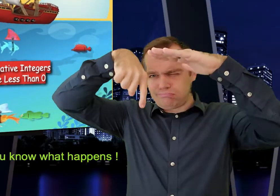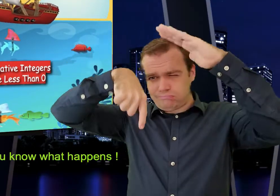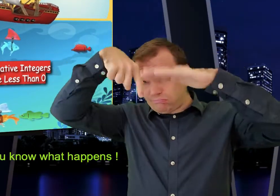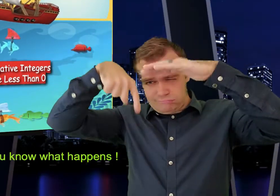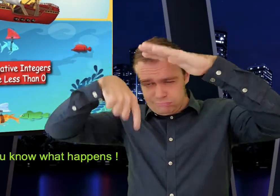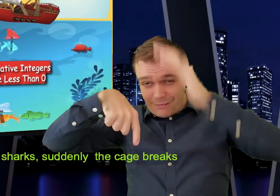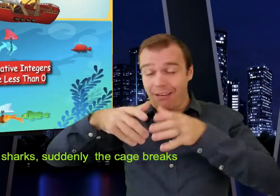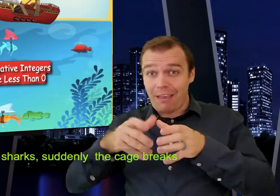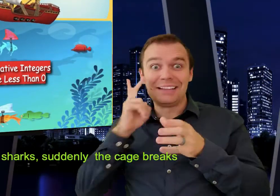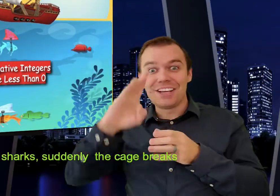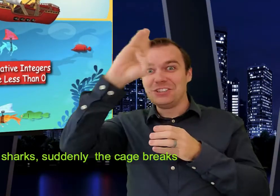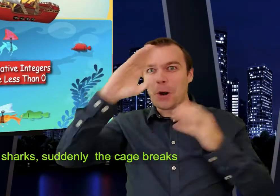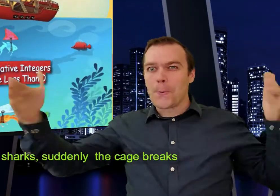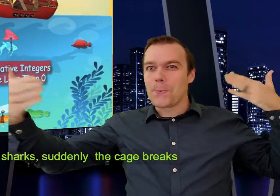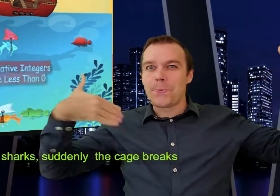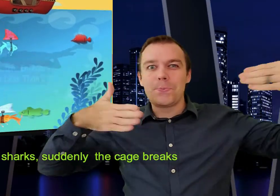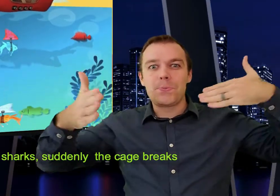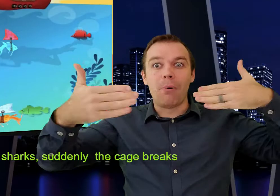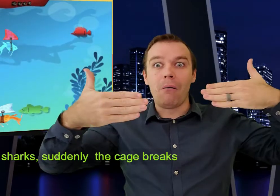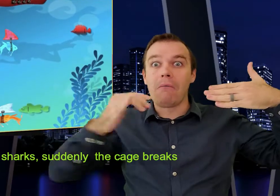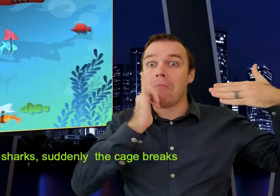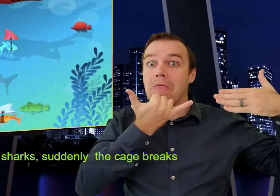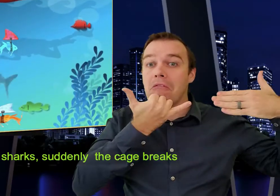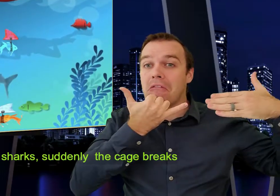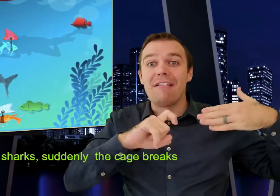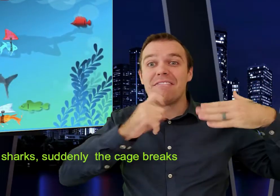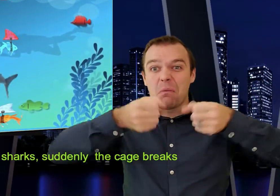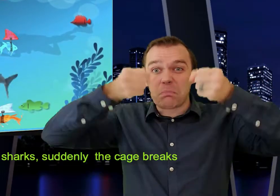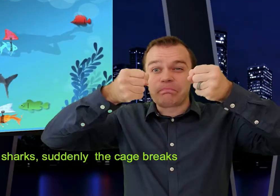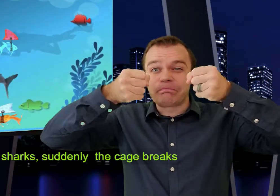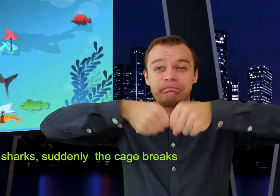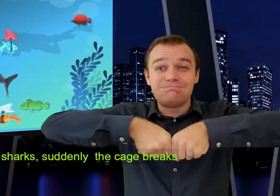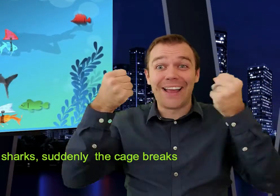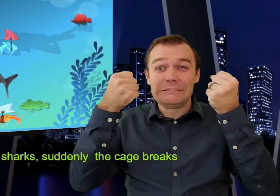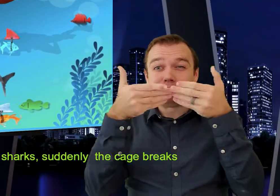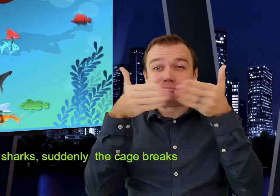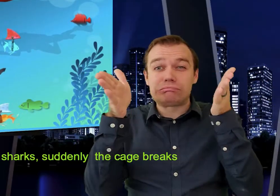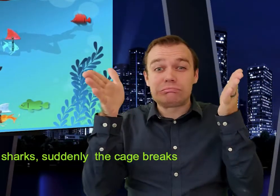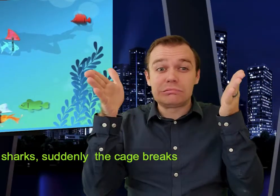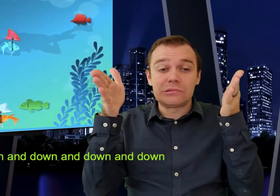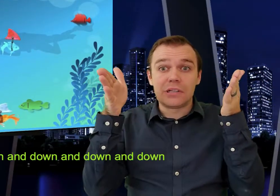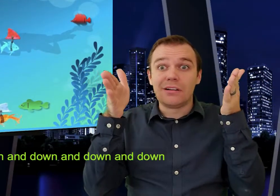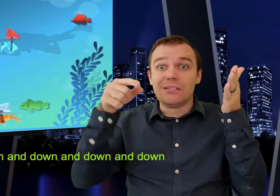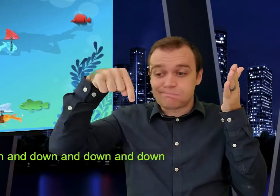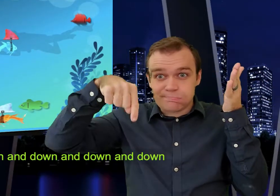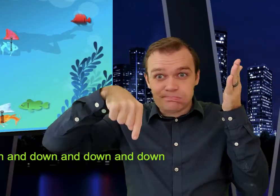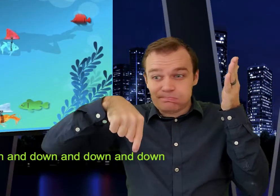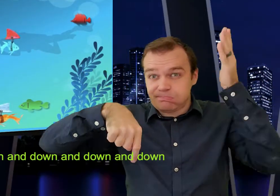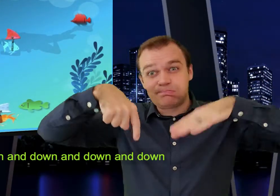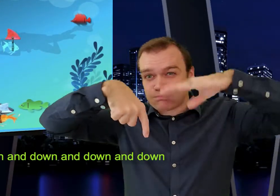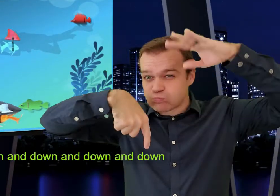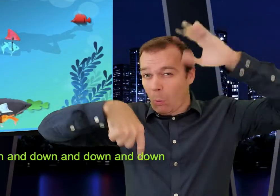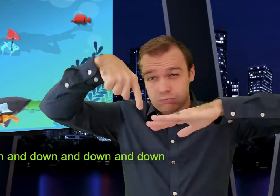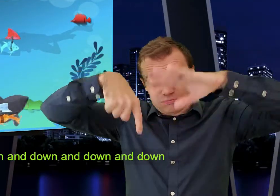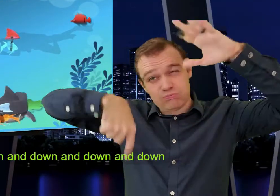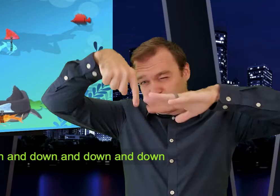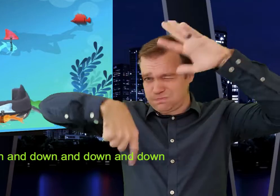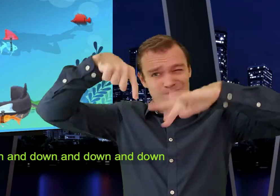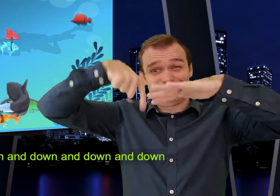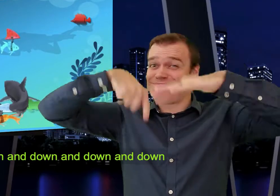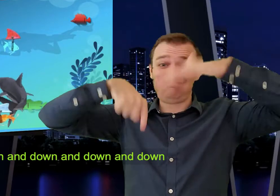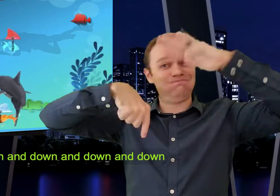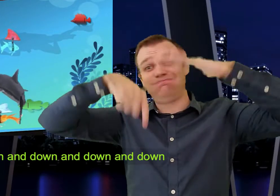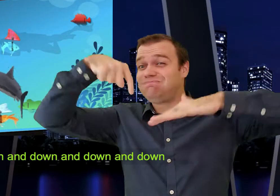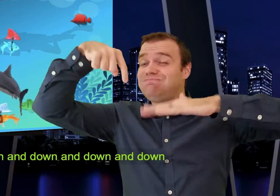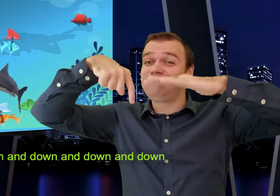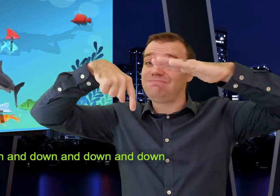they're down in the shark, so they could see the sharks, suddenly their cage breaks. And the cage breaks and they keep on going down and down